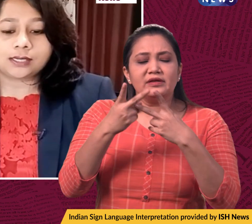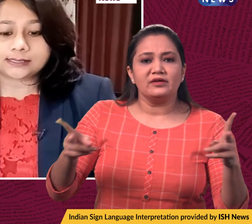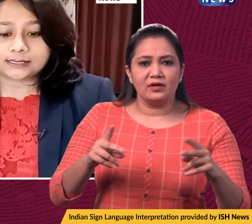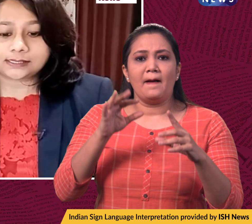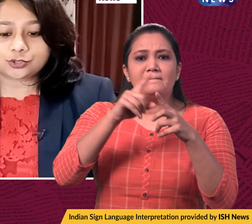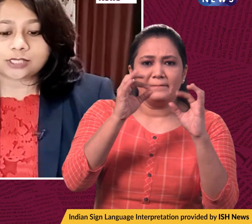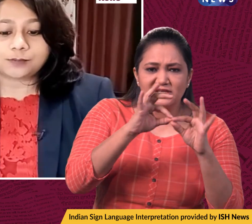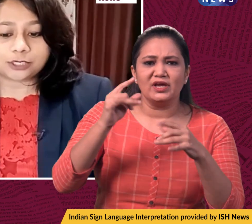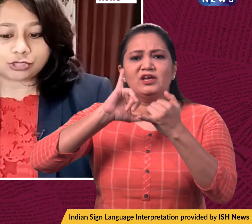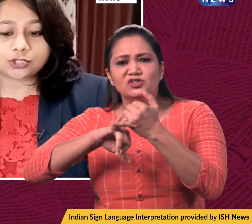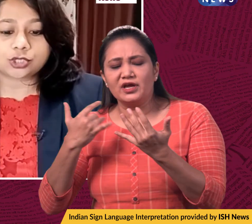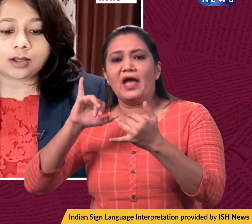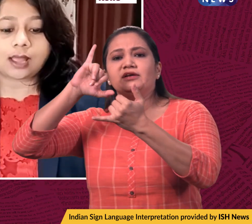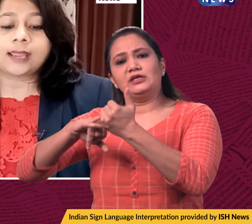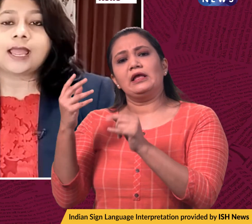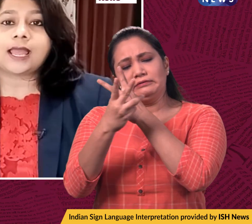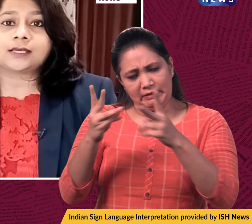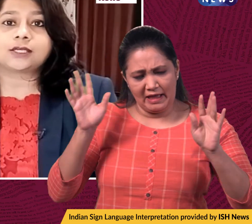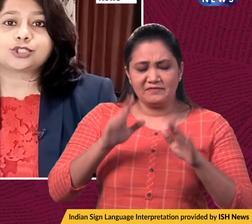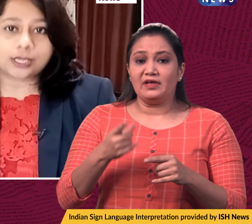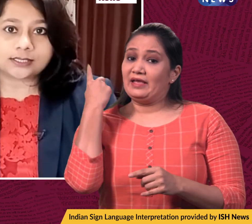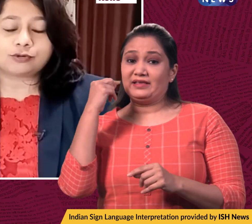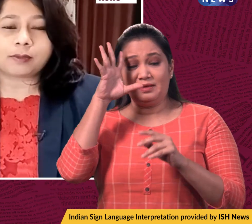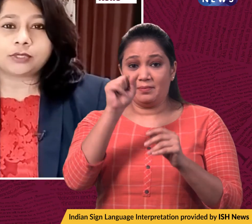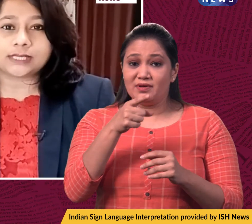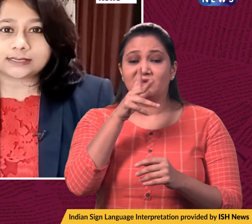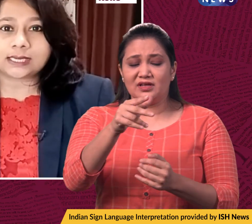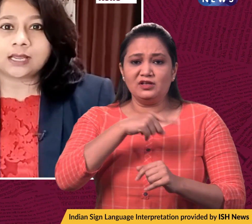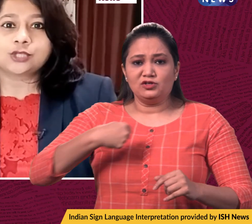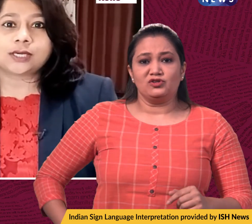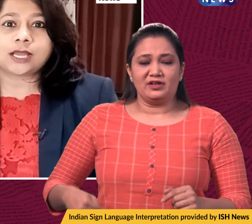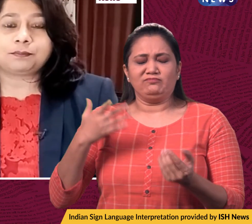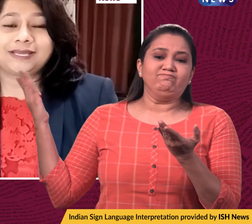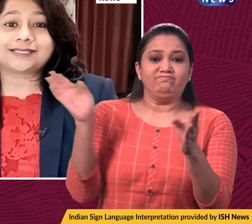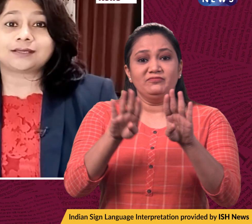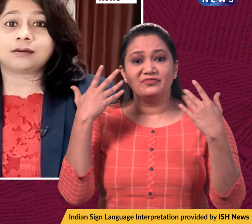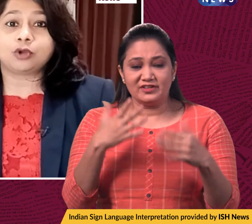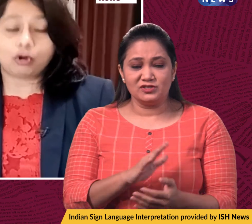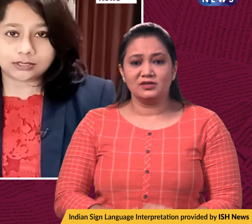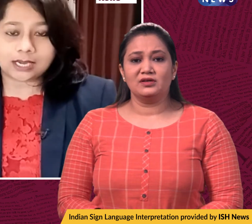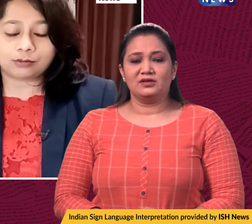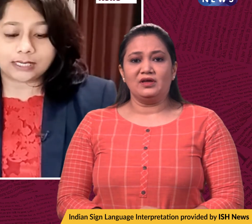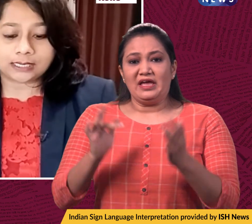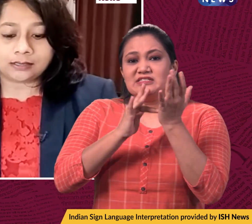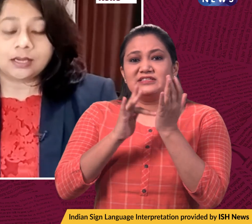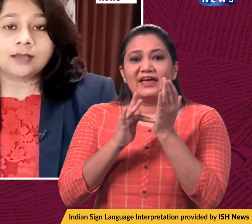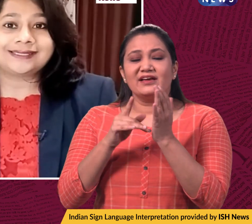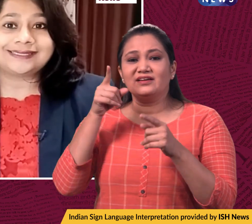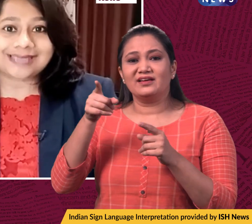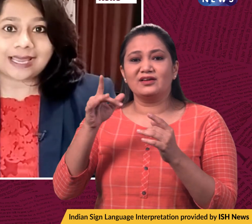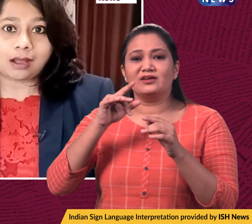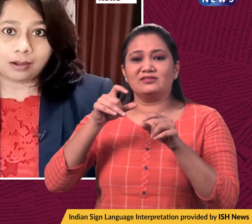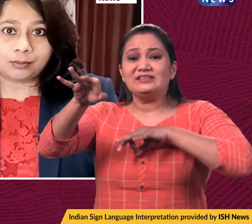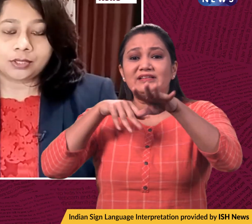other cities such as Beijing, Shanghai and Shenzhen. Remember, yesterday, China had placed a lockdown in